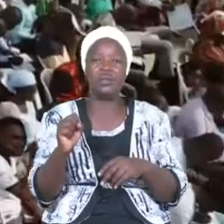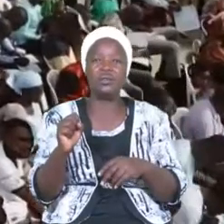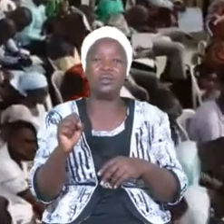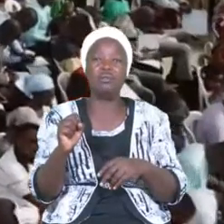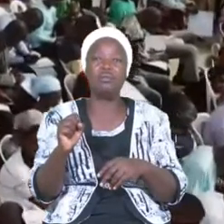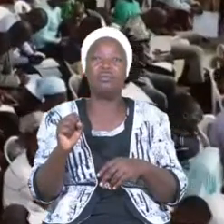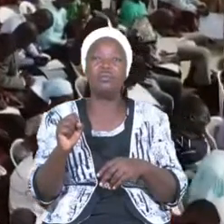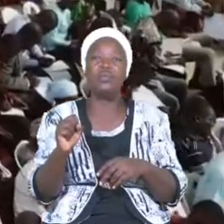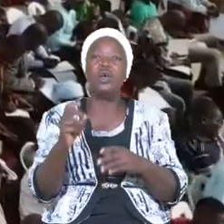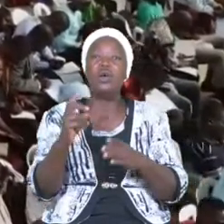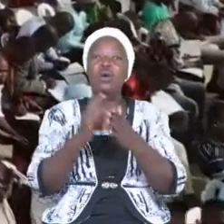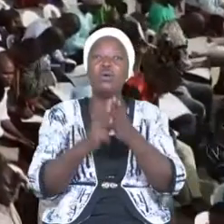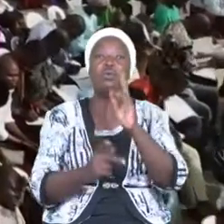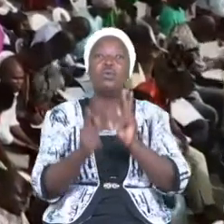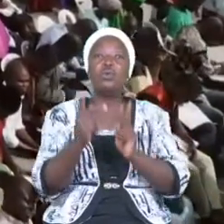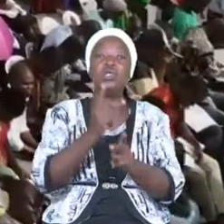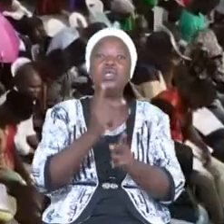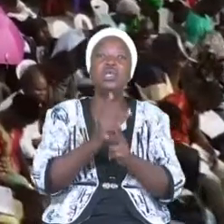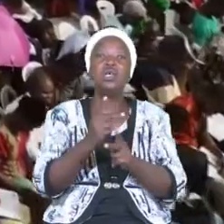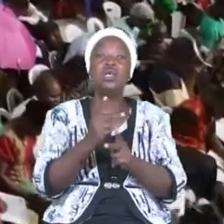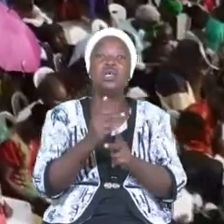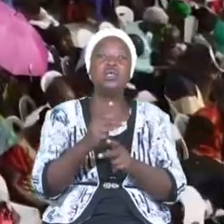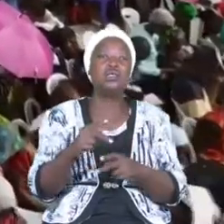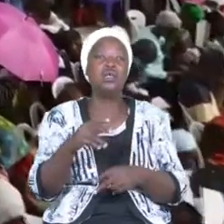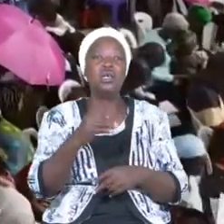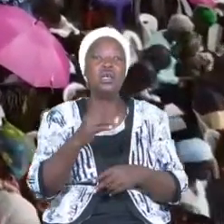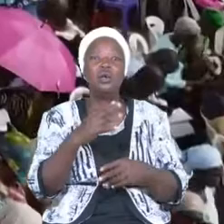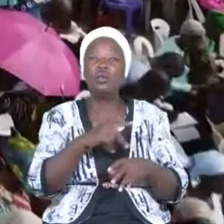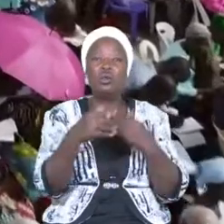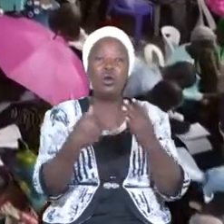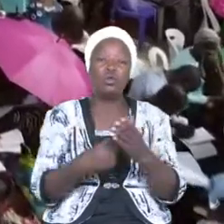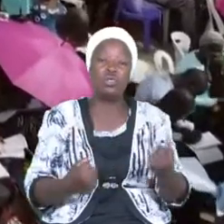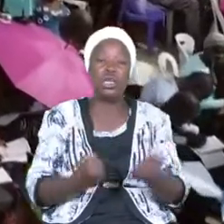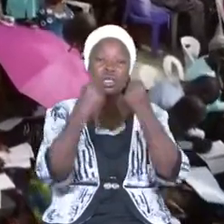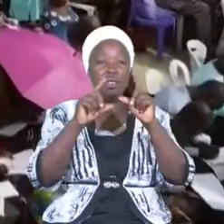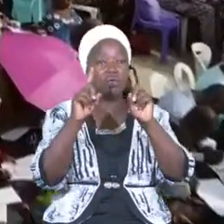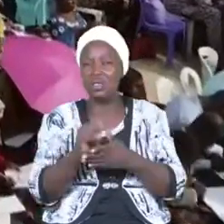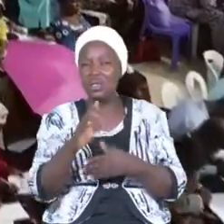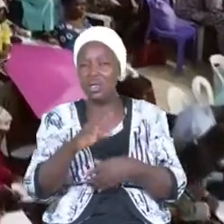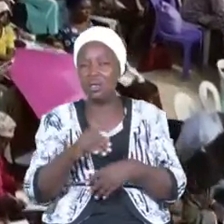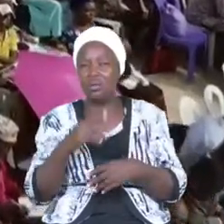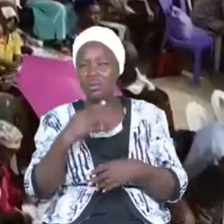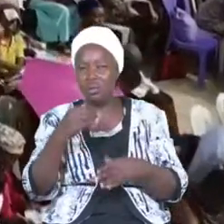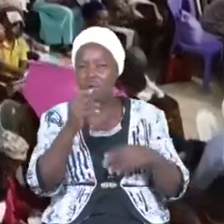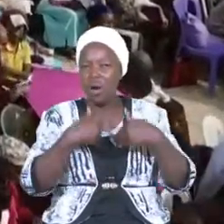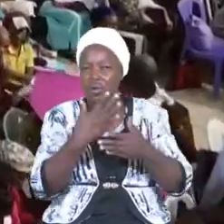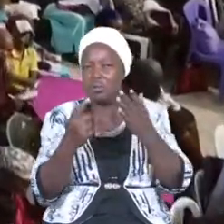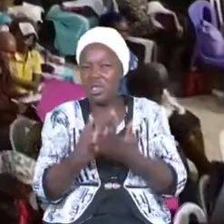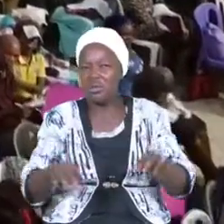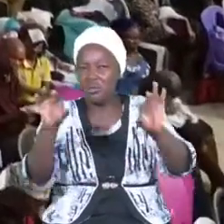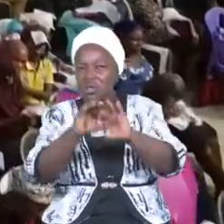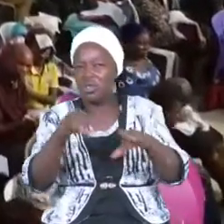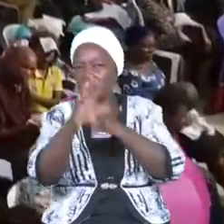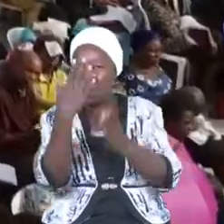trials are those? You have something precious in your hand, and the devil, the